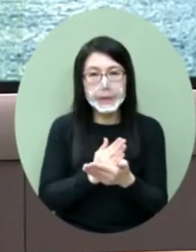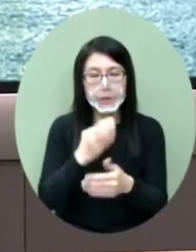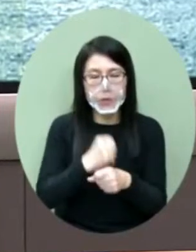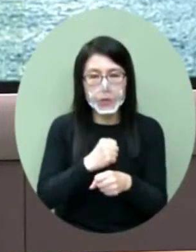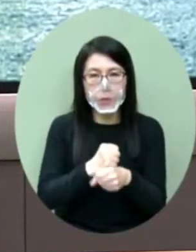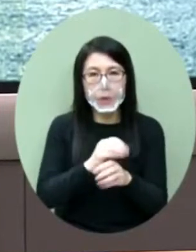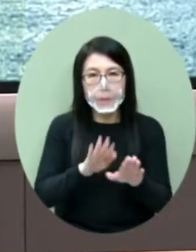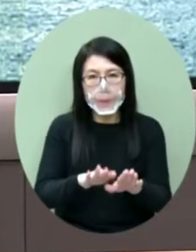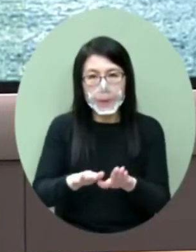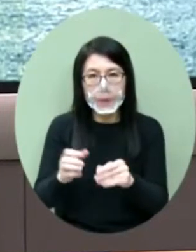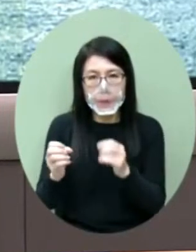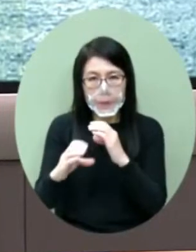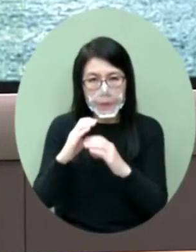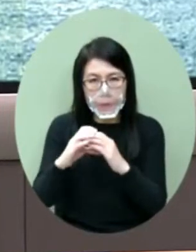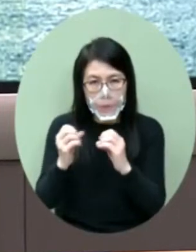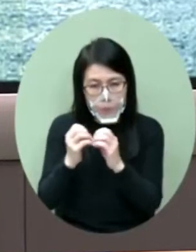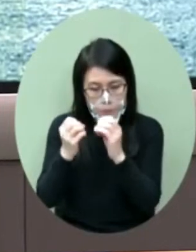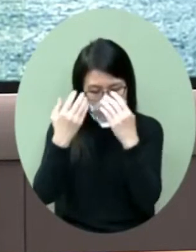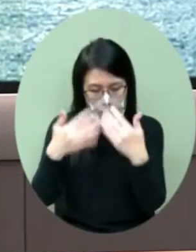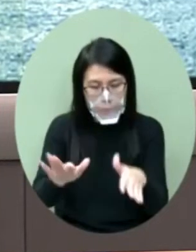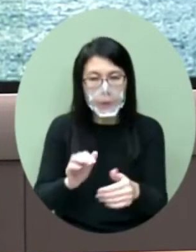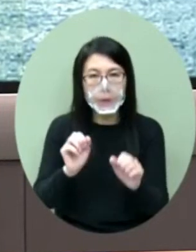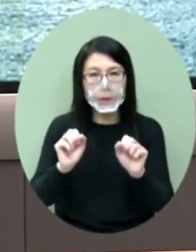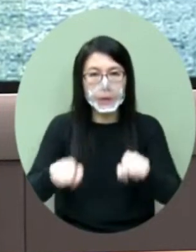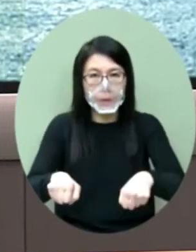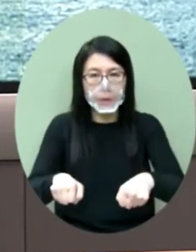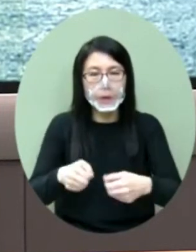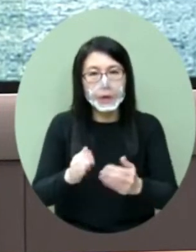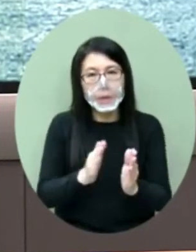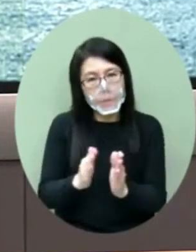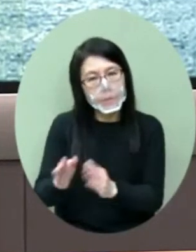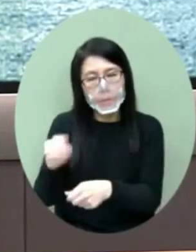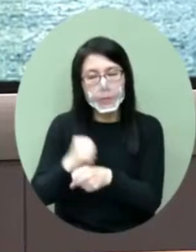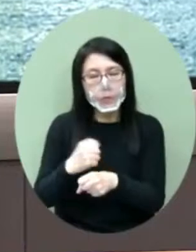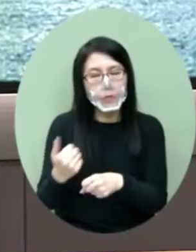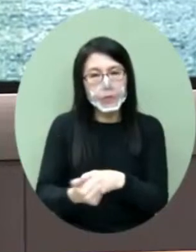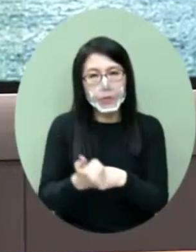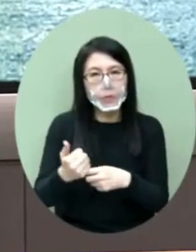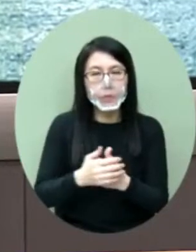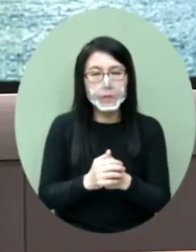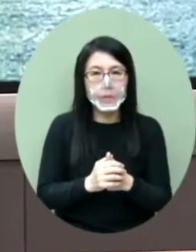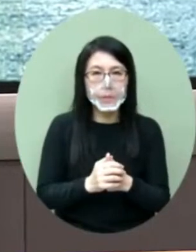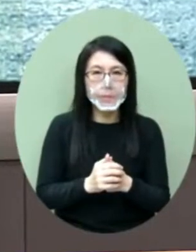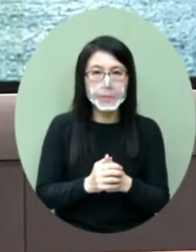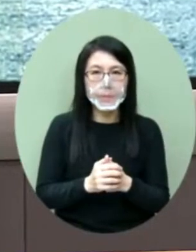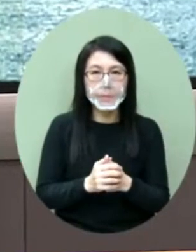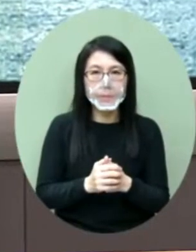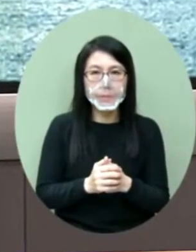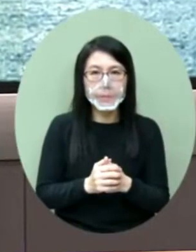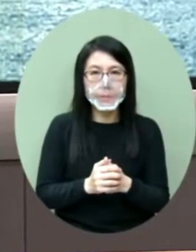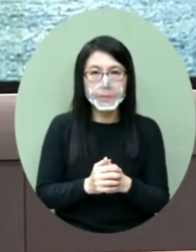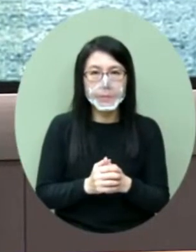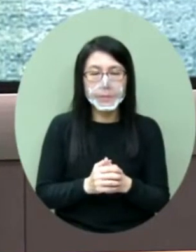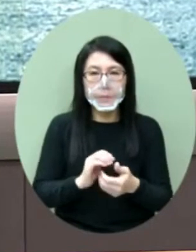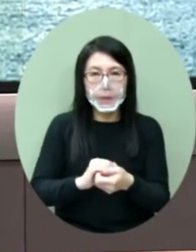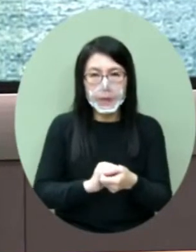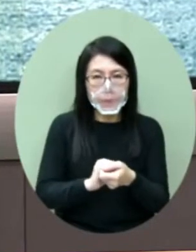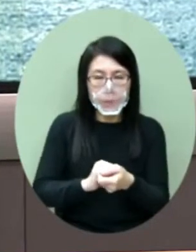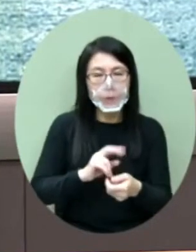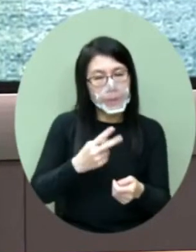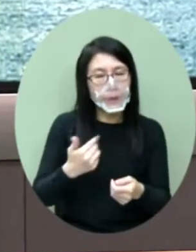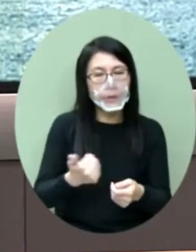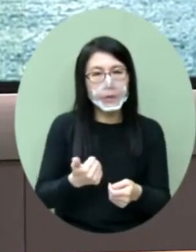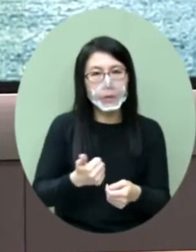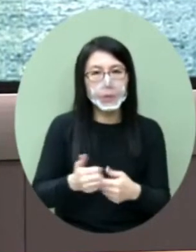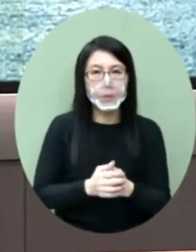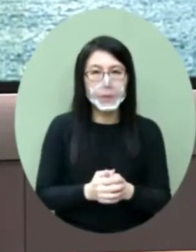Well, this trial started this week, and our communication and coordination will improve over time and